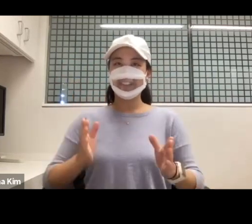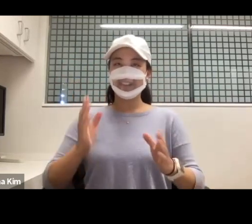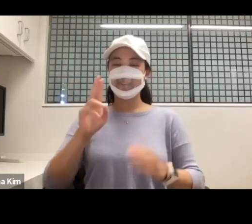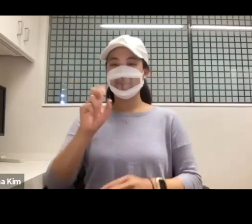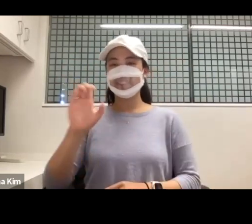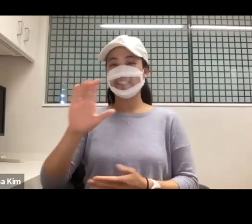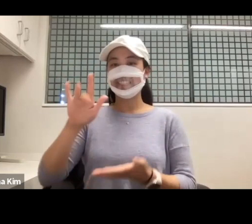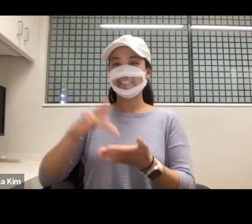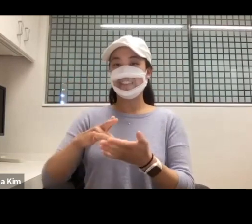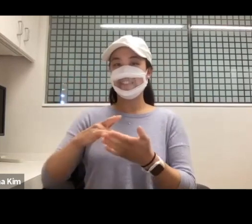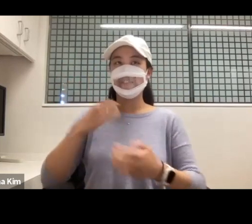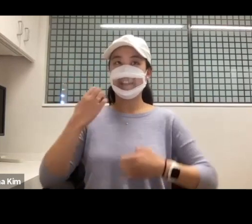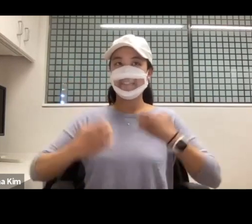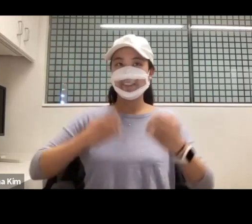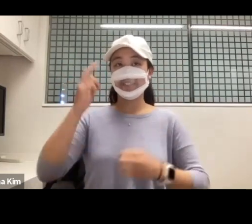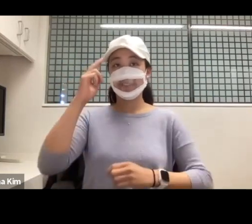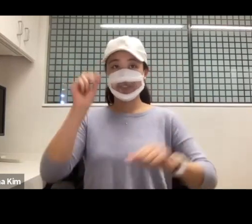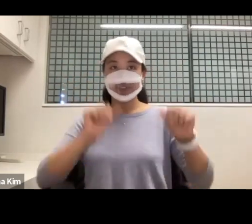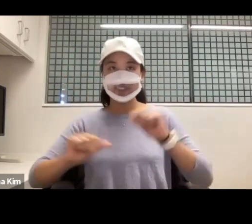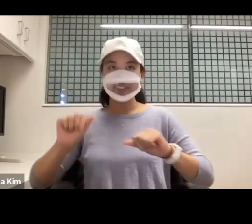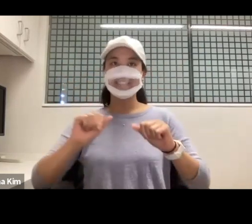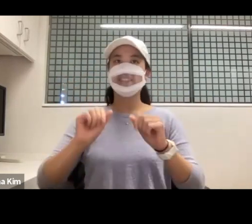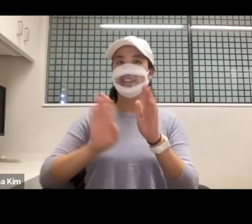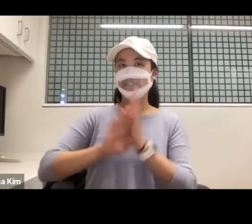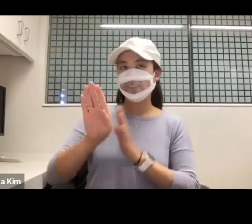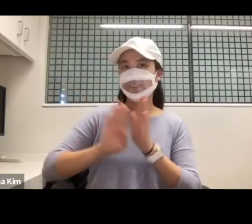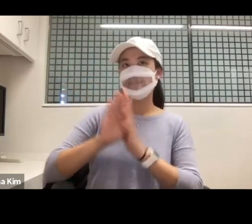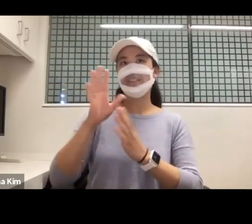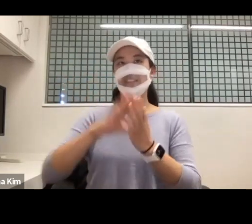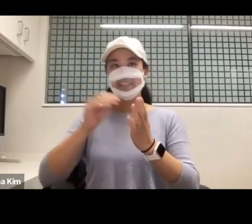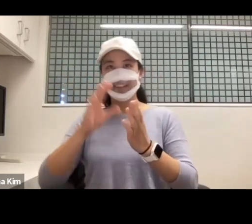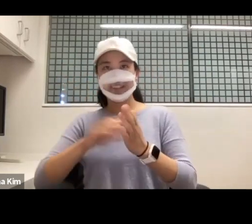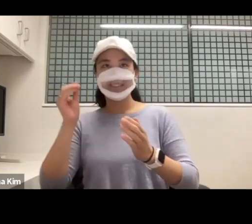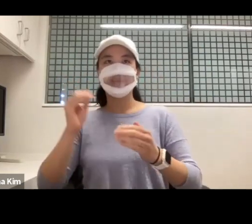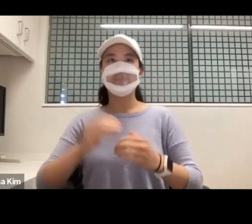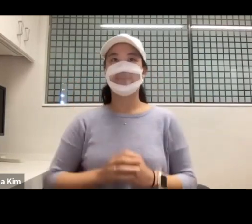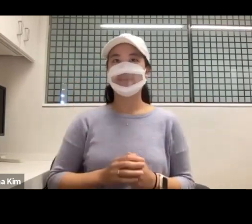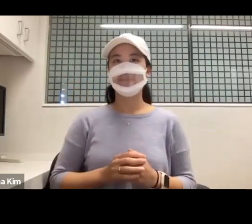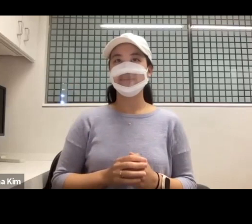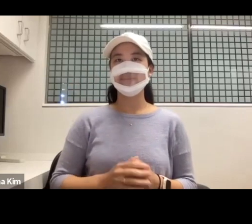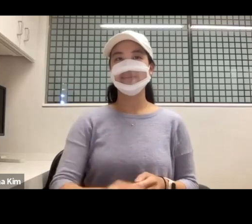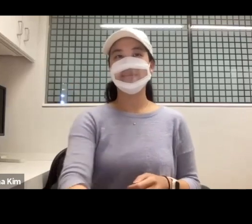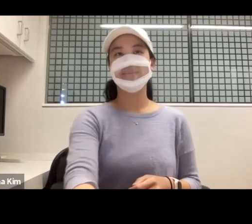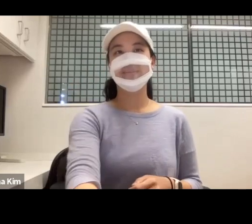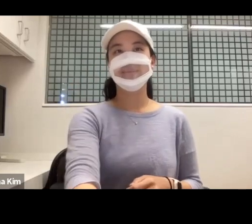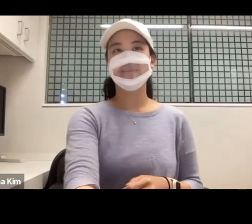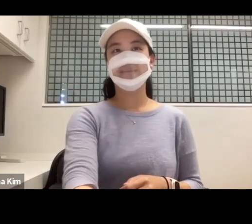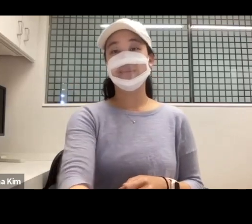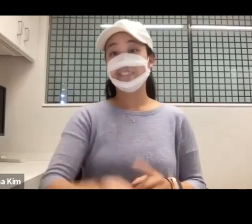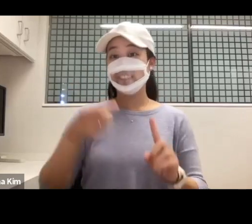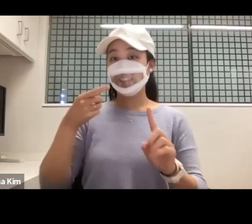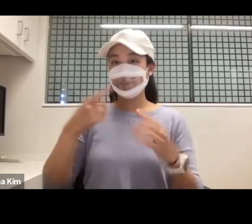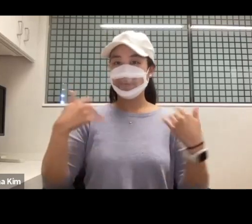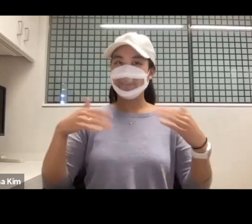Graduate Program, and as a founding director of the USC Center for Affective Neuroscience, Development, Learning, and